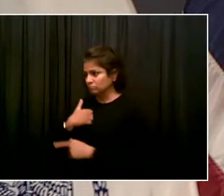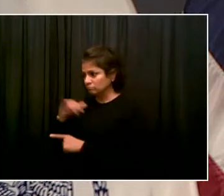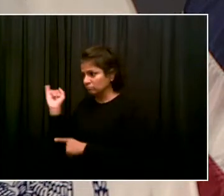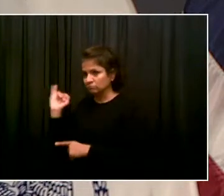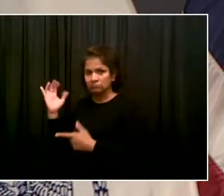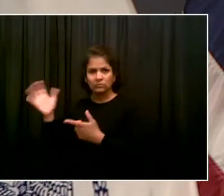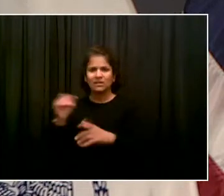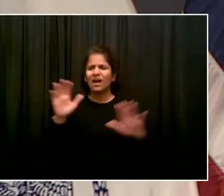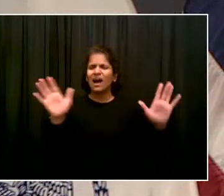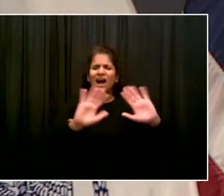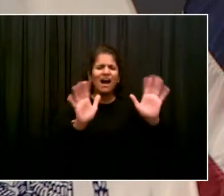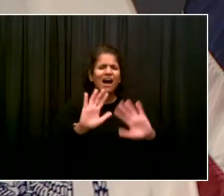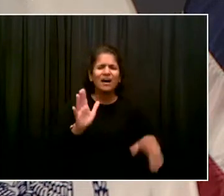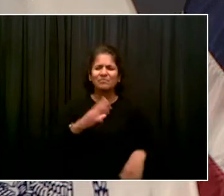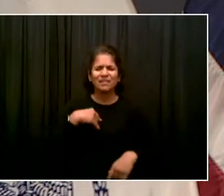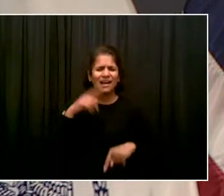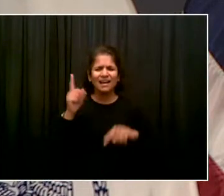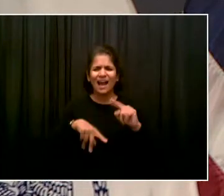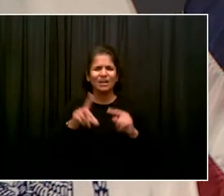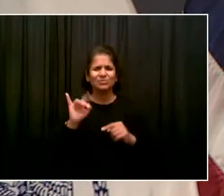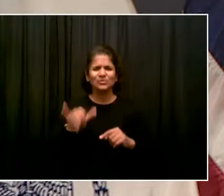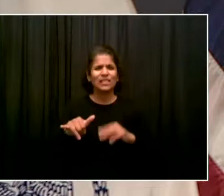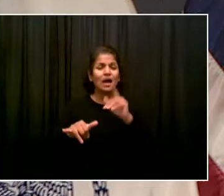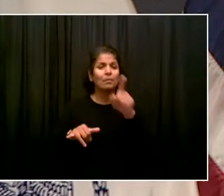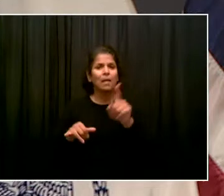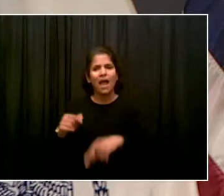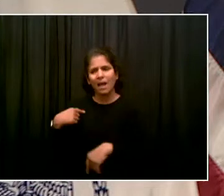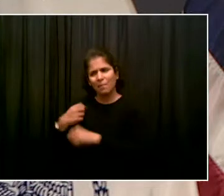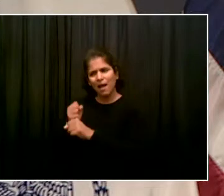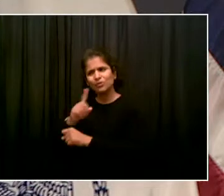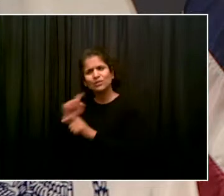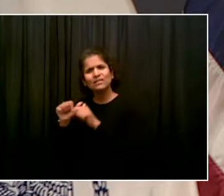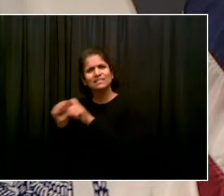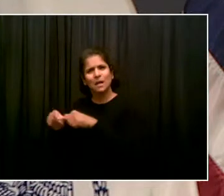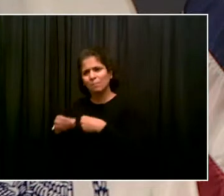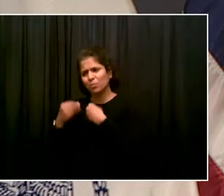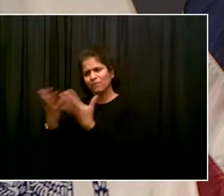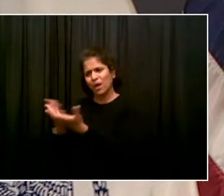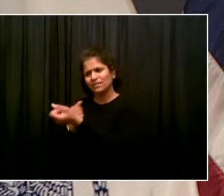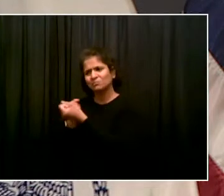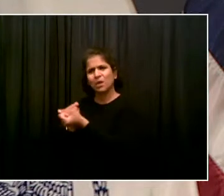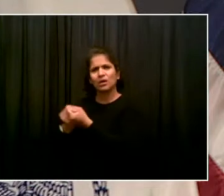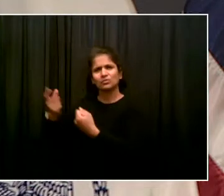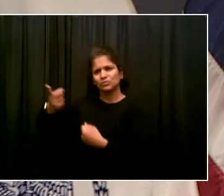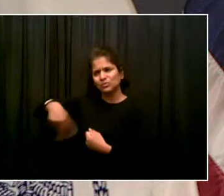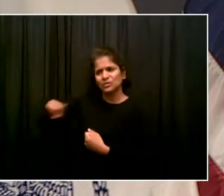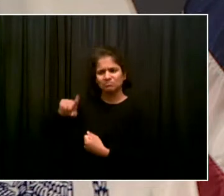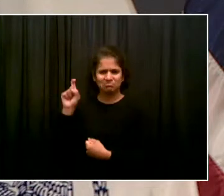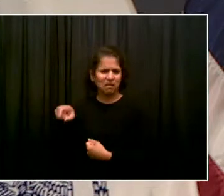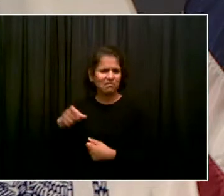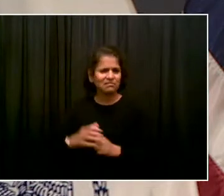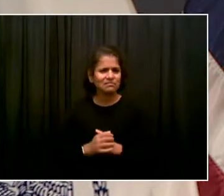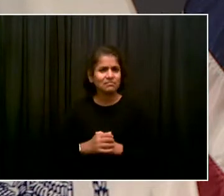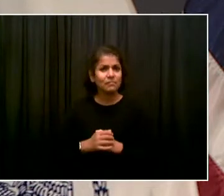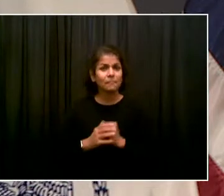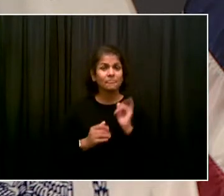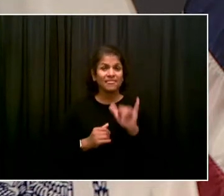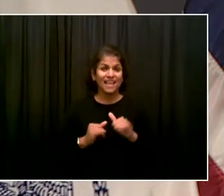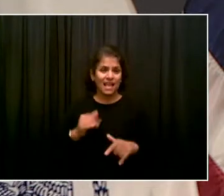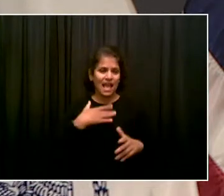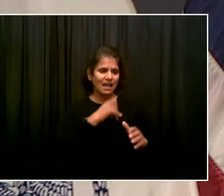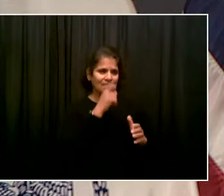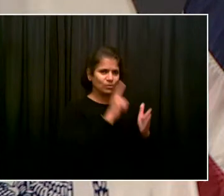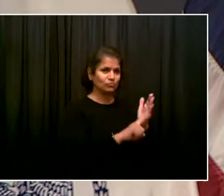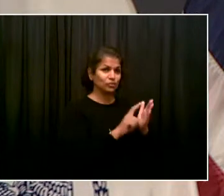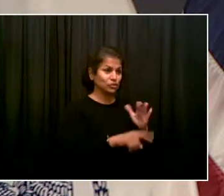course, the whole concept was to make sure it was the same quality or even better. We'll get you all the facts, but people are being sold a bill of